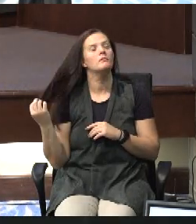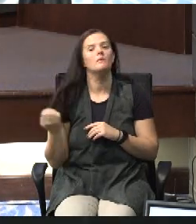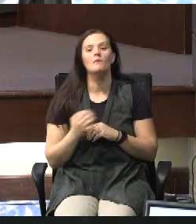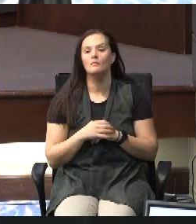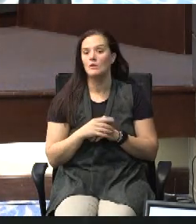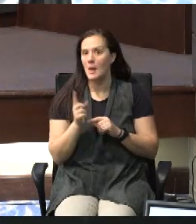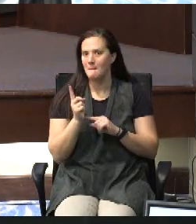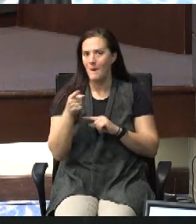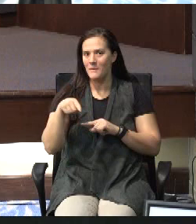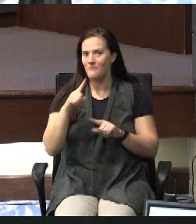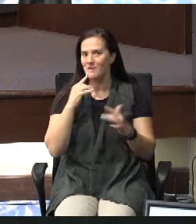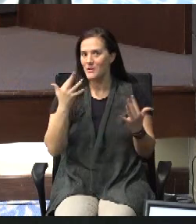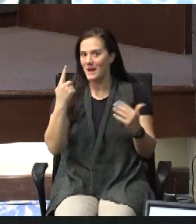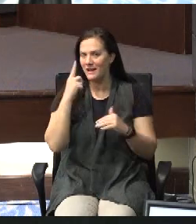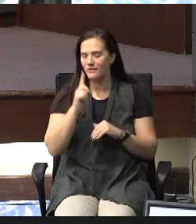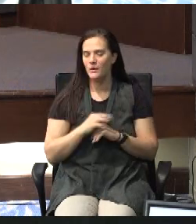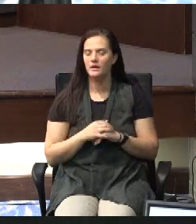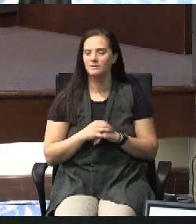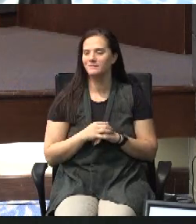Waiting for.